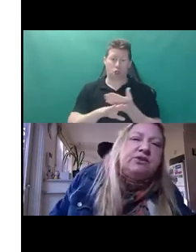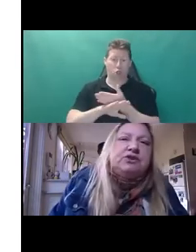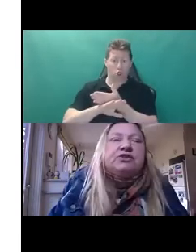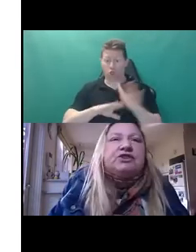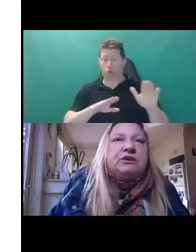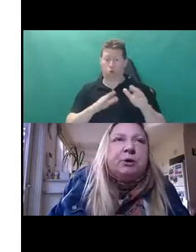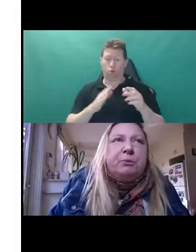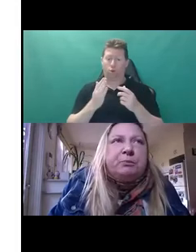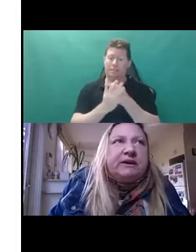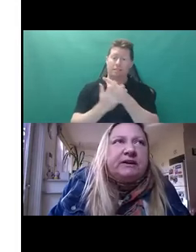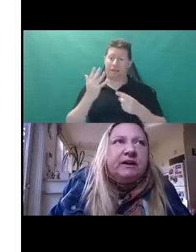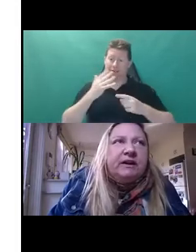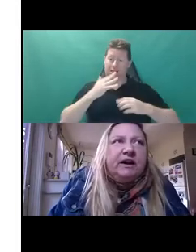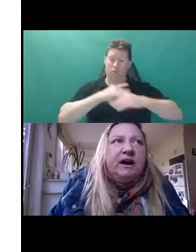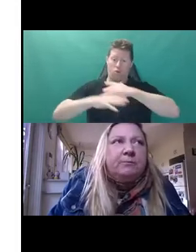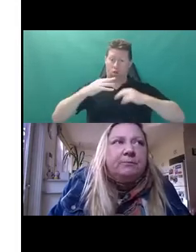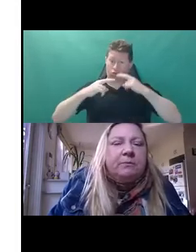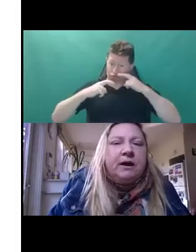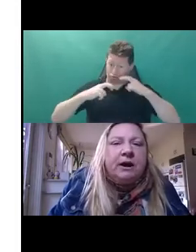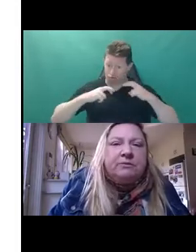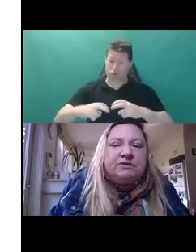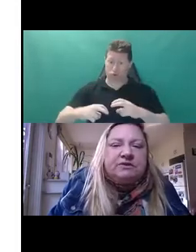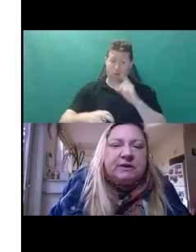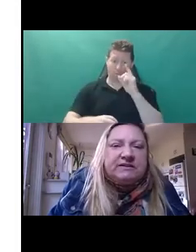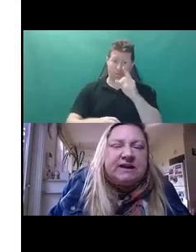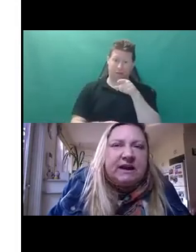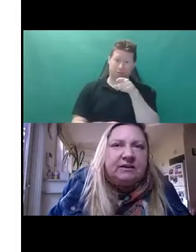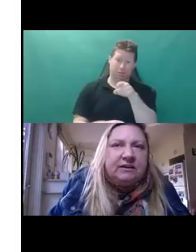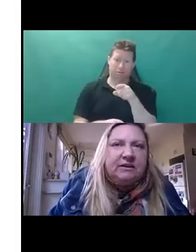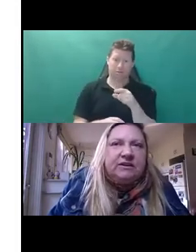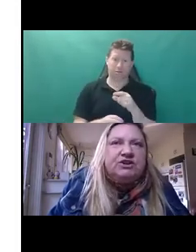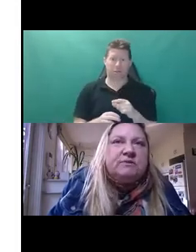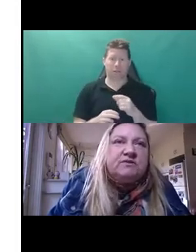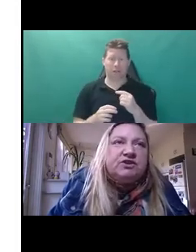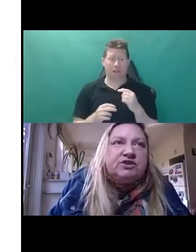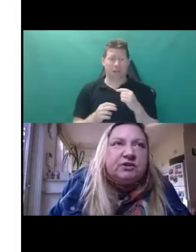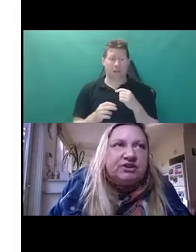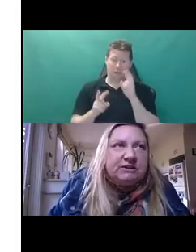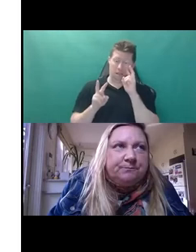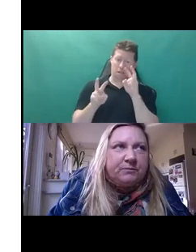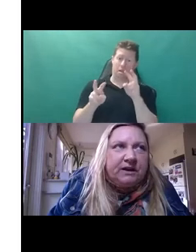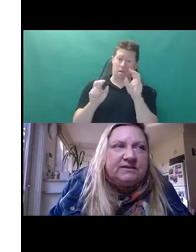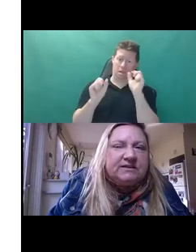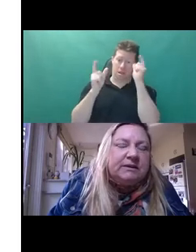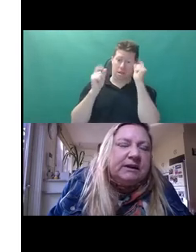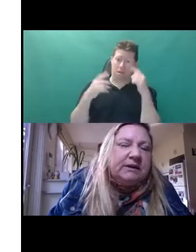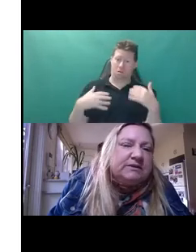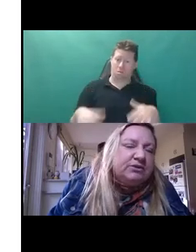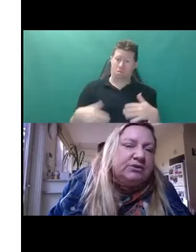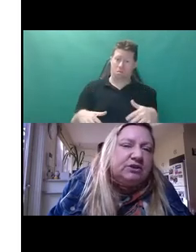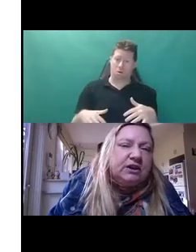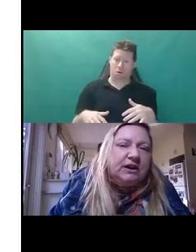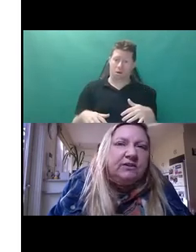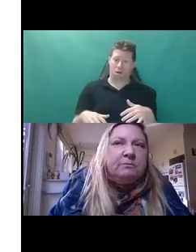sociology at the moment but it might help you sort of to understand in terms of sociology and disability and